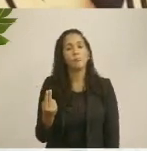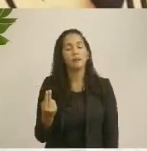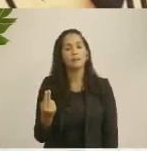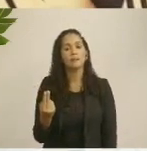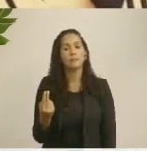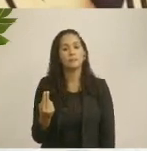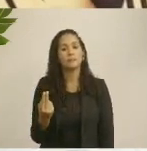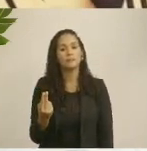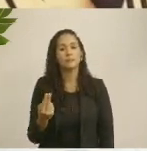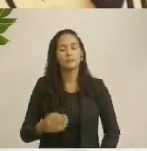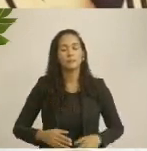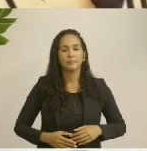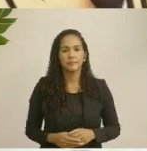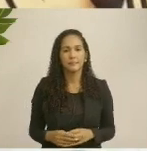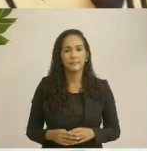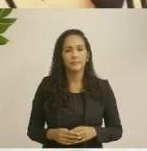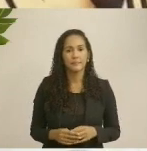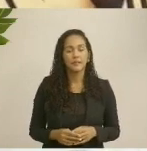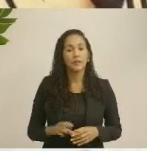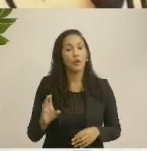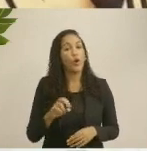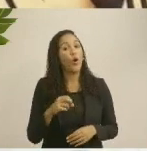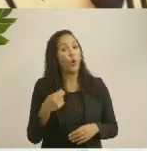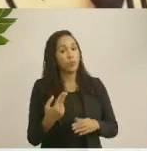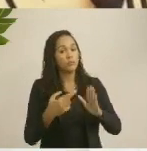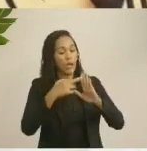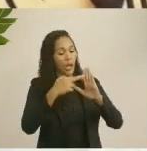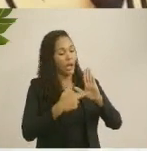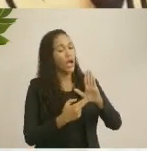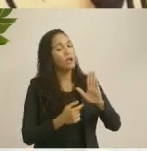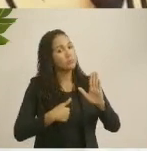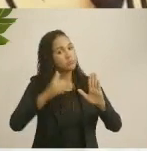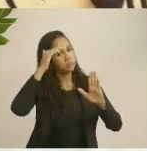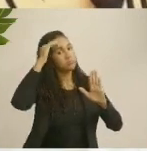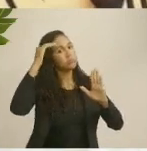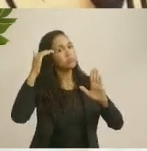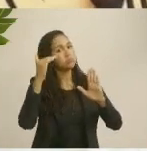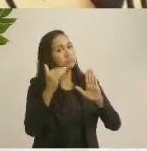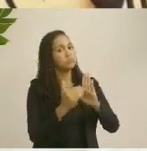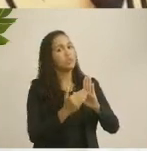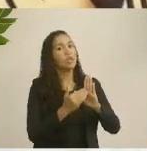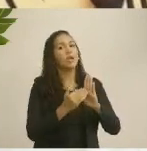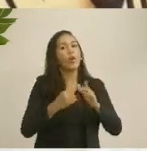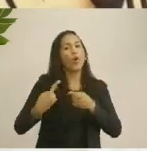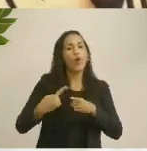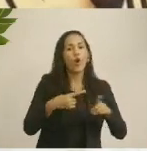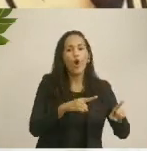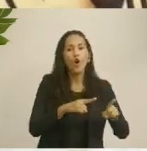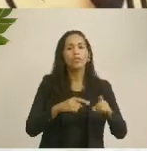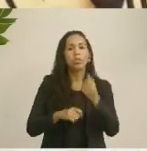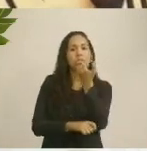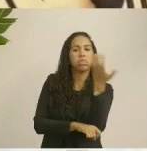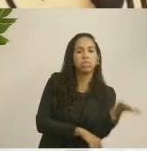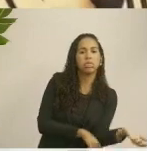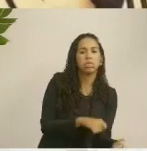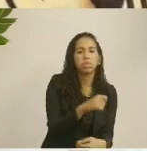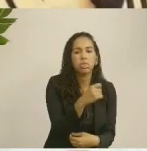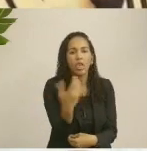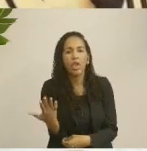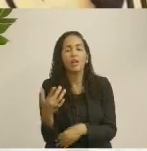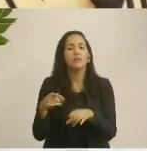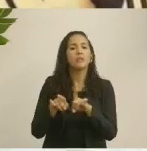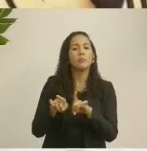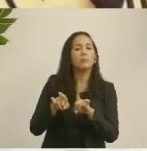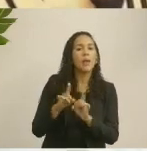the edicts against deforestation or illegal fishing by being able to monitor the